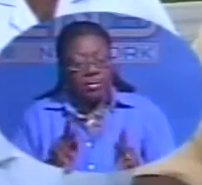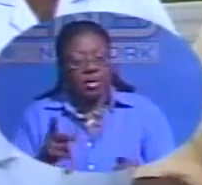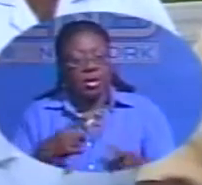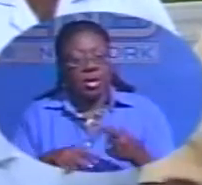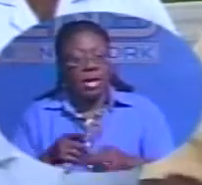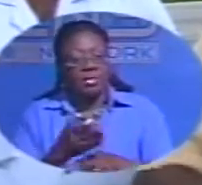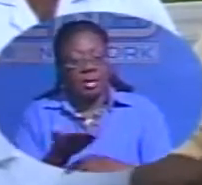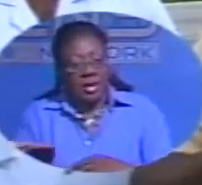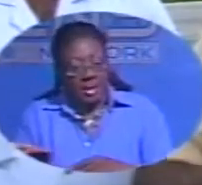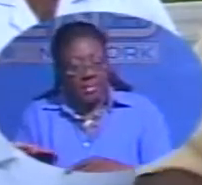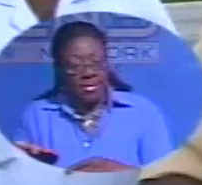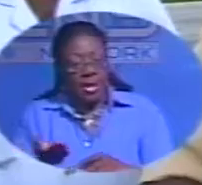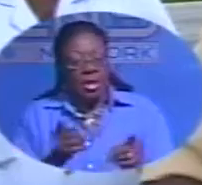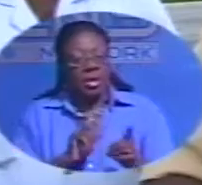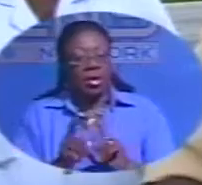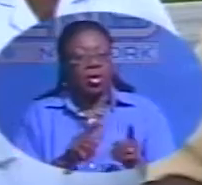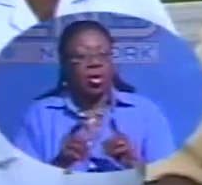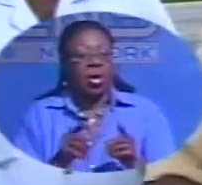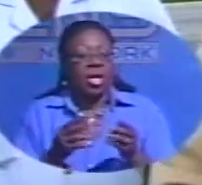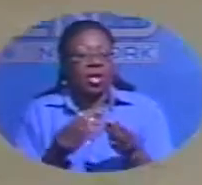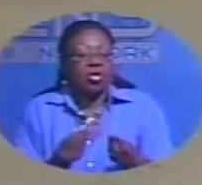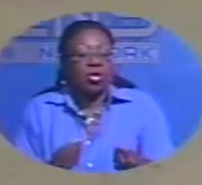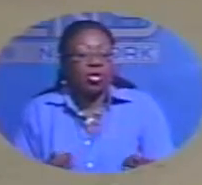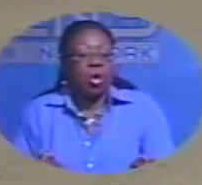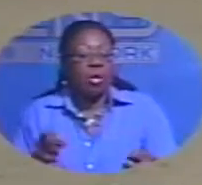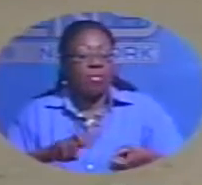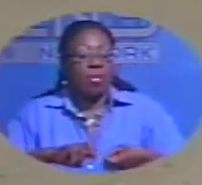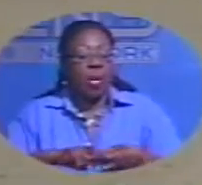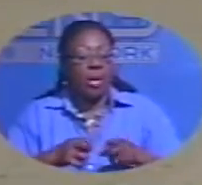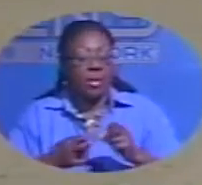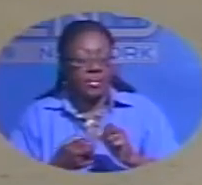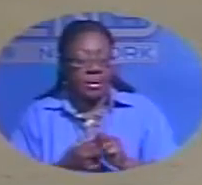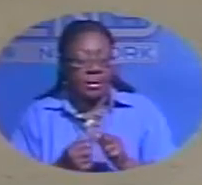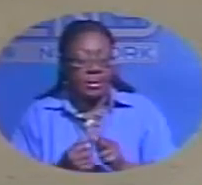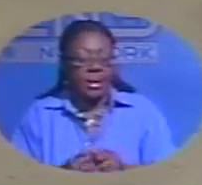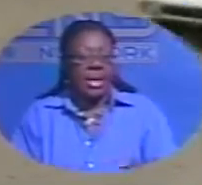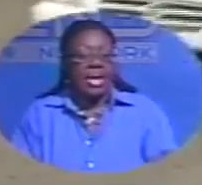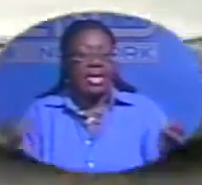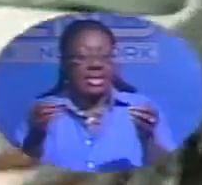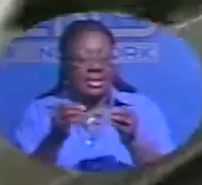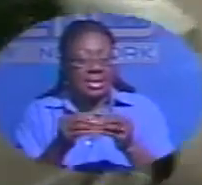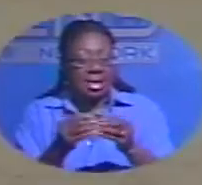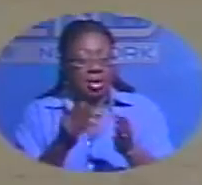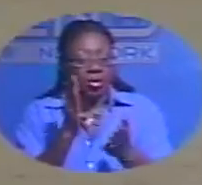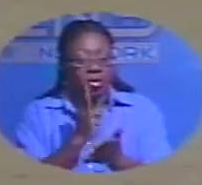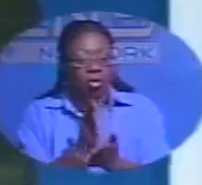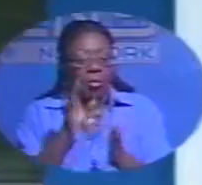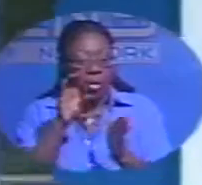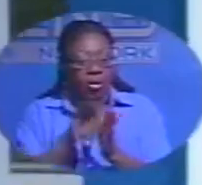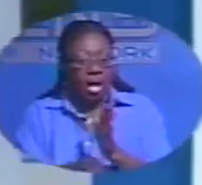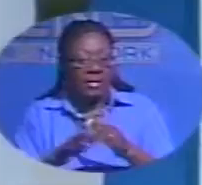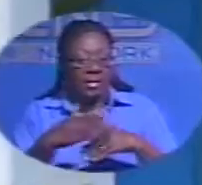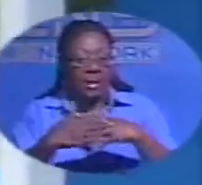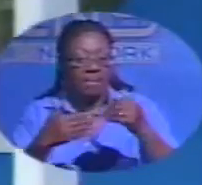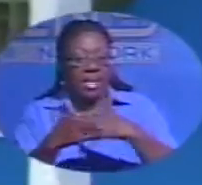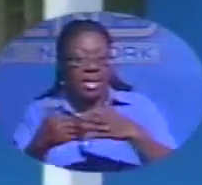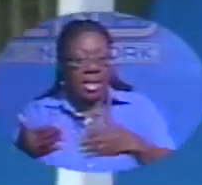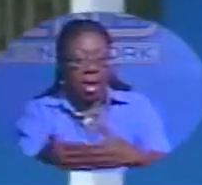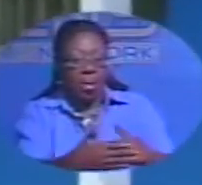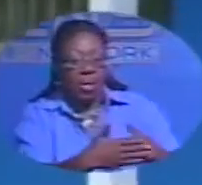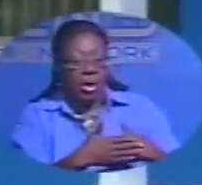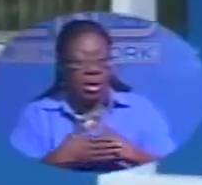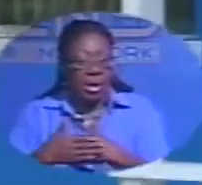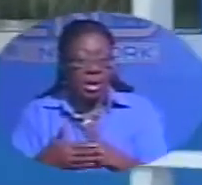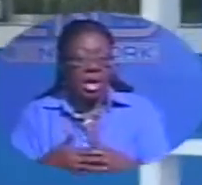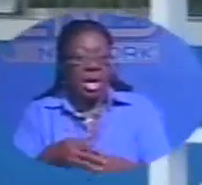to deal with matters from a conflict resolution standpoint. In addition to reducing crime and building communities, the Fort Charlotte